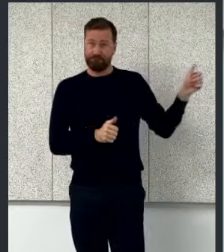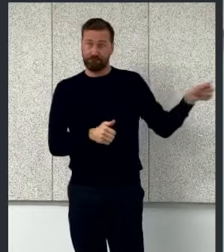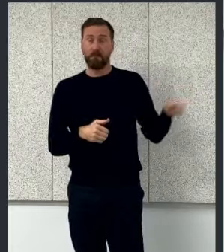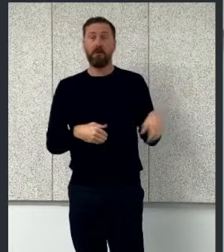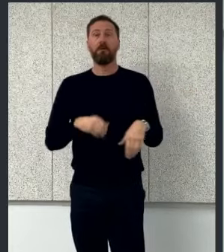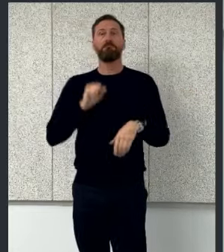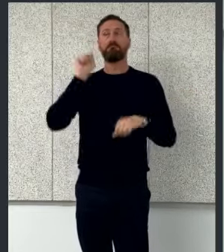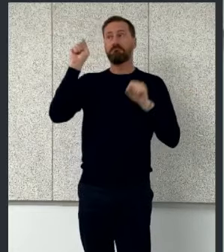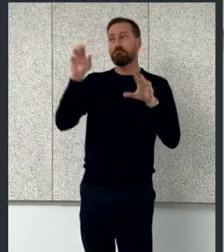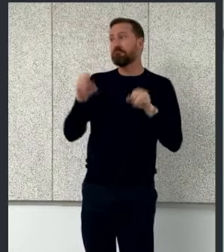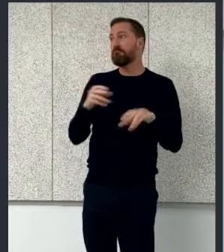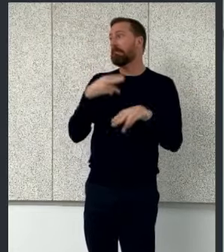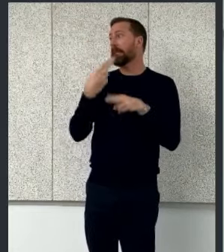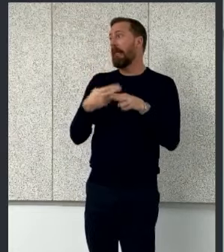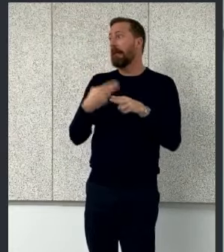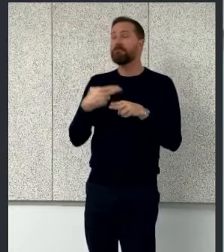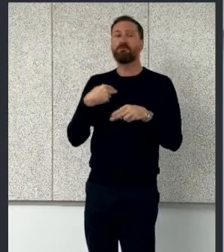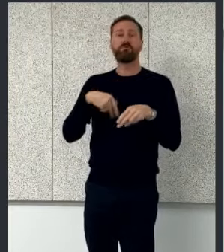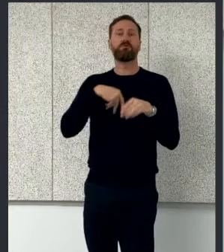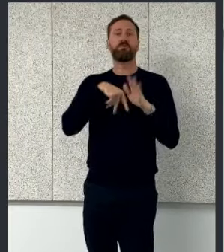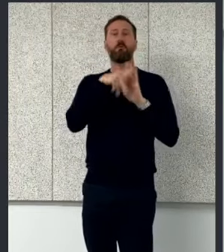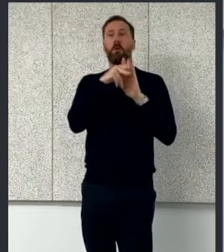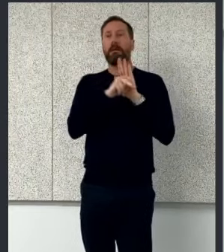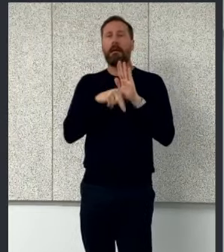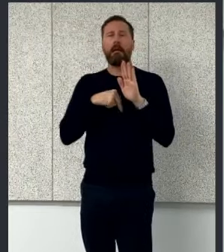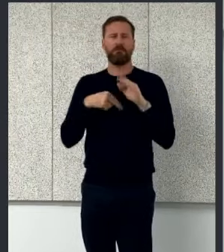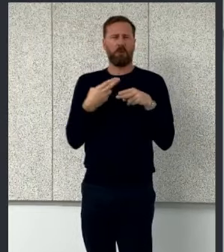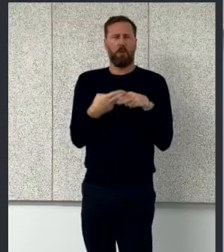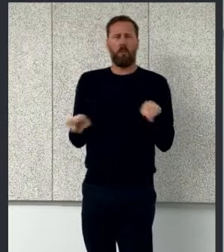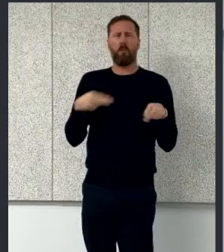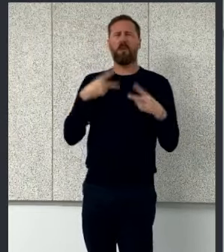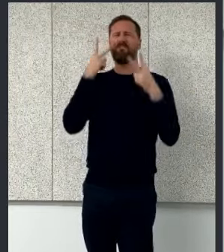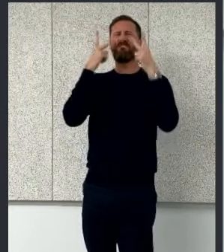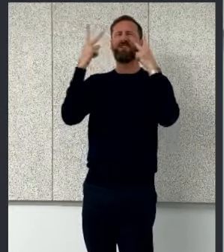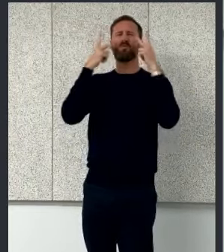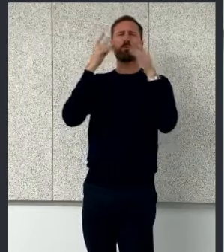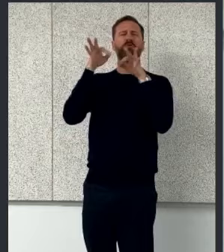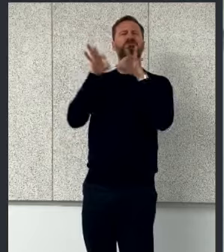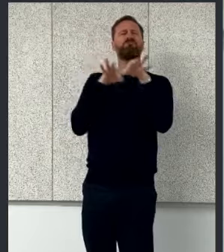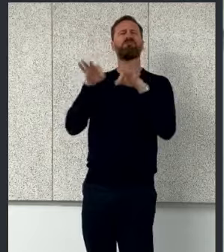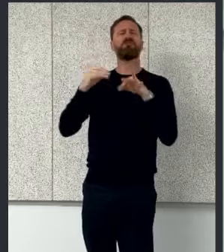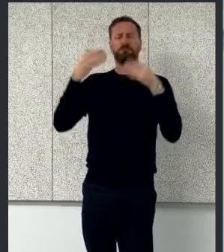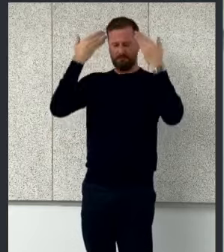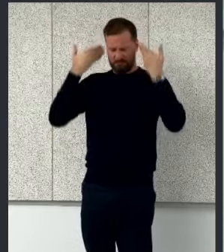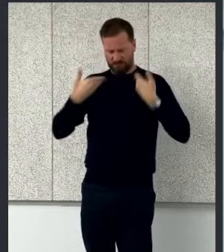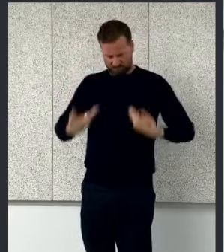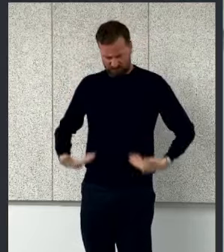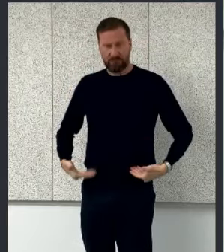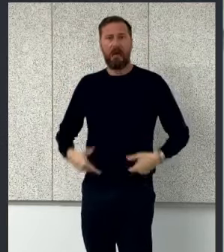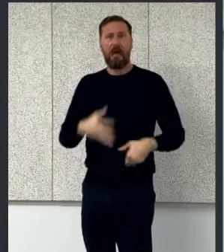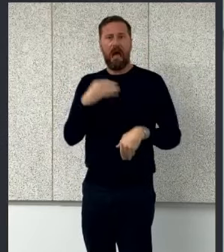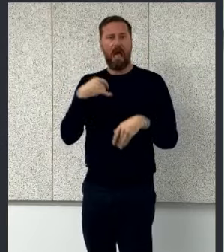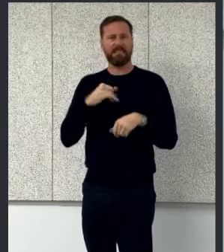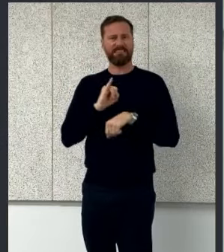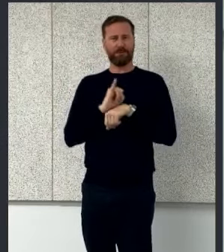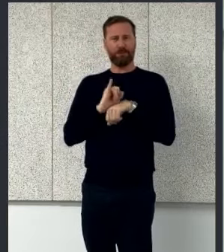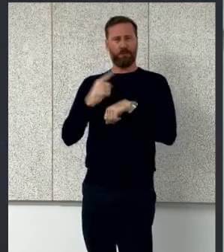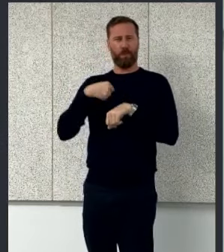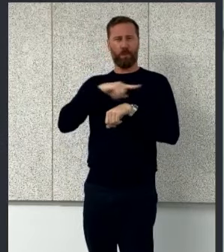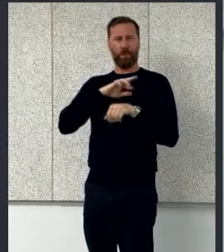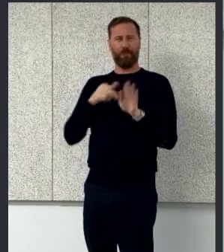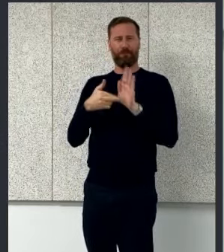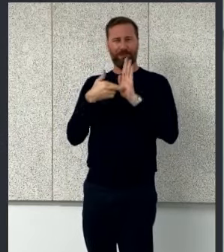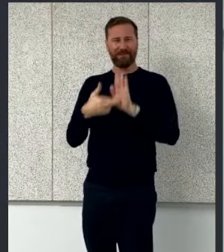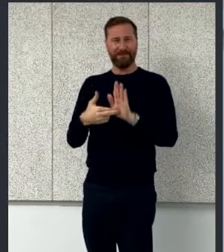our names, pronouns, a brief visual description of ourselves, and the institutions that we represent. So